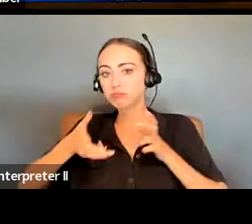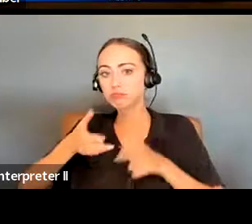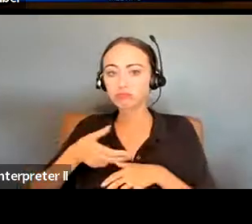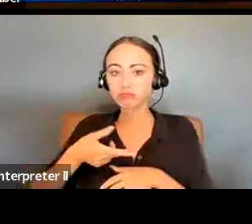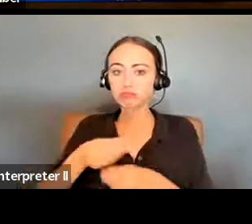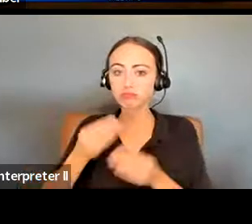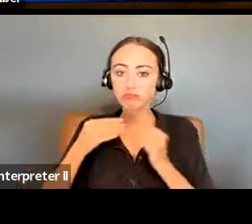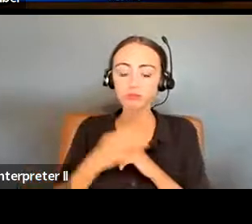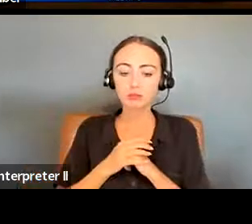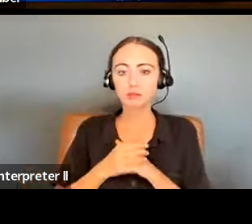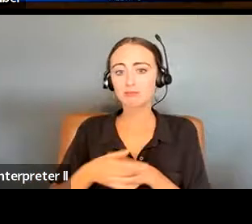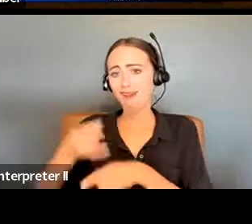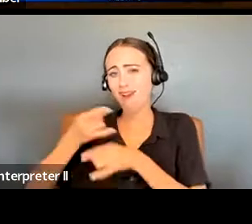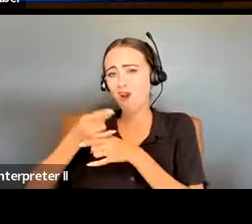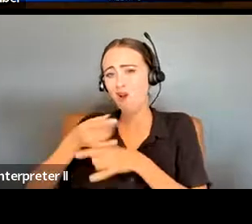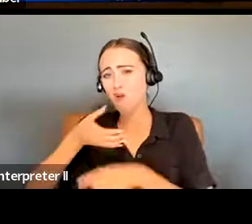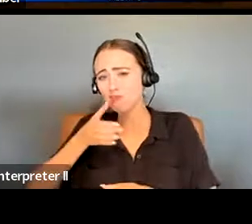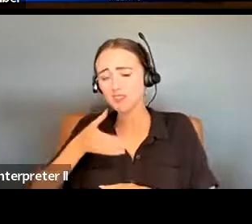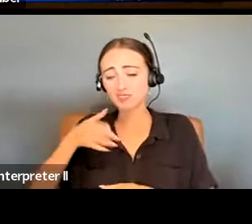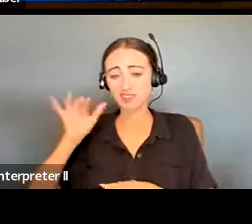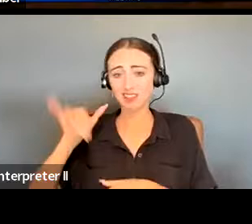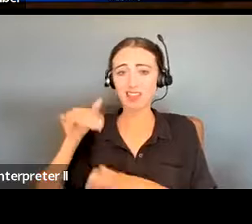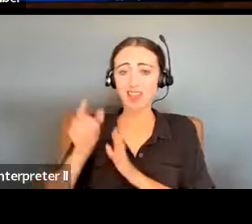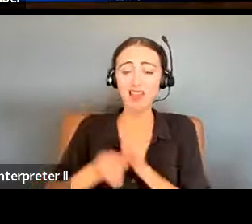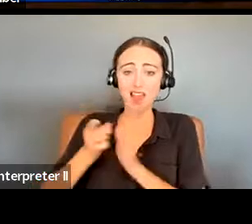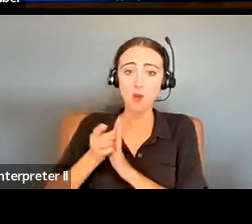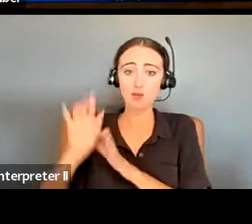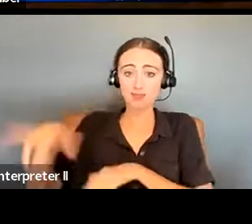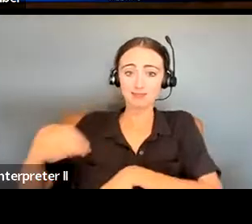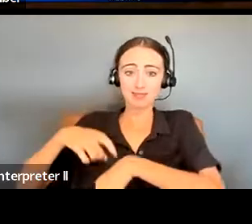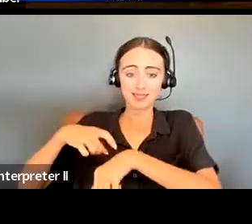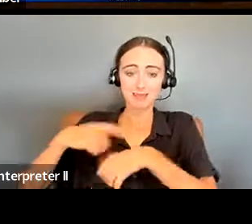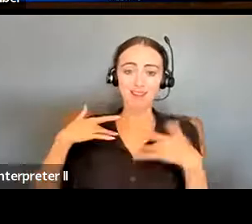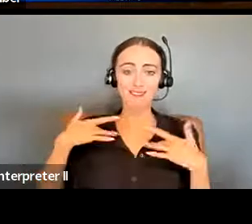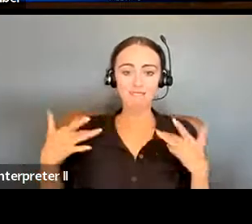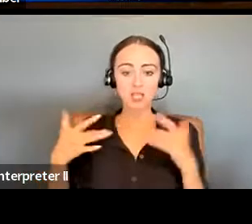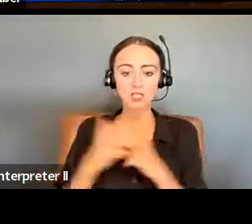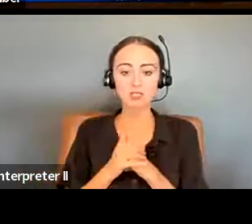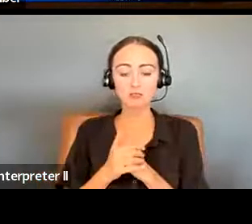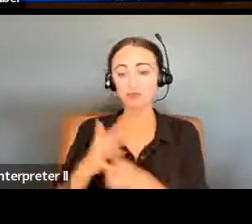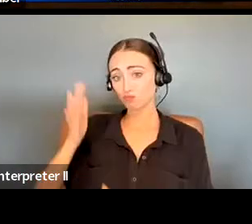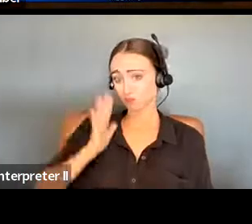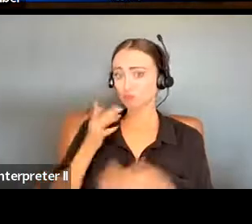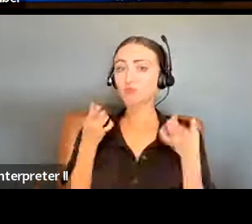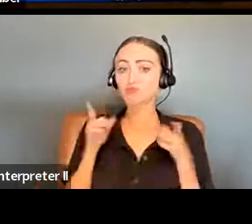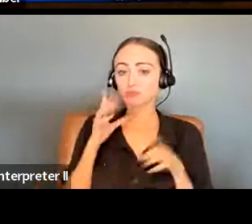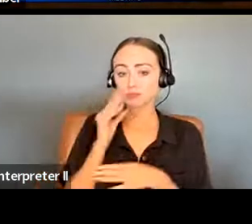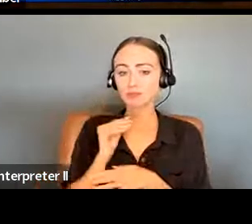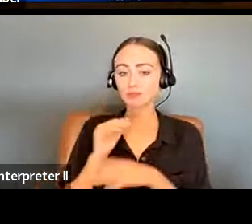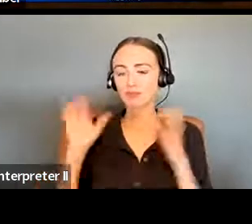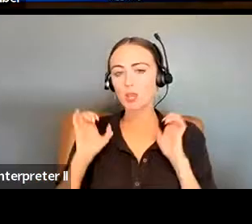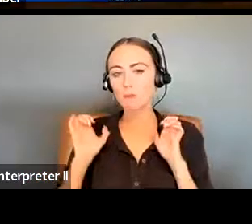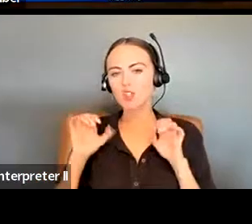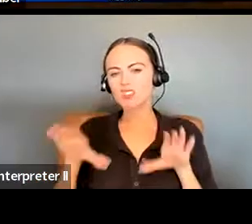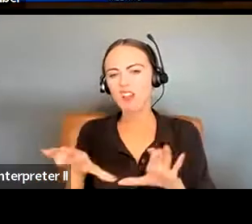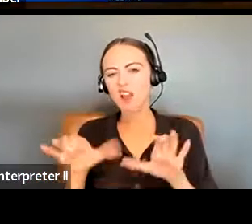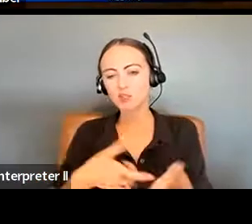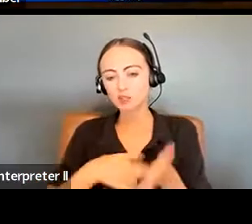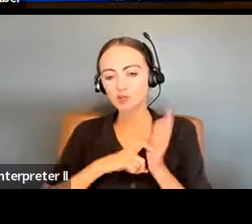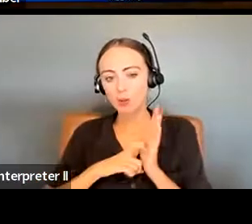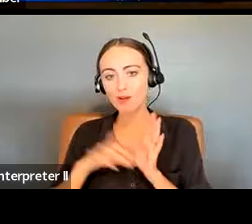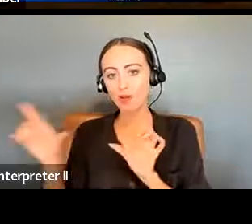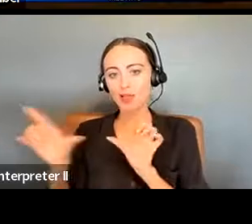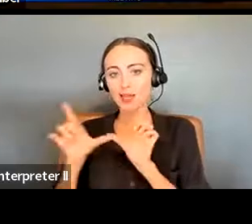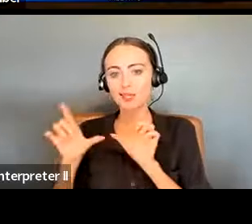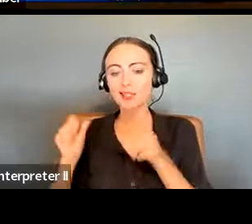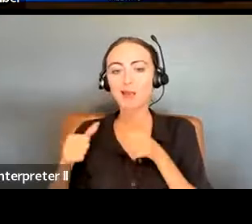of alcoholic beverages during the hours of the World Cup tournament. As has been done previously, emergency action is necessary so that